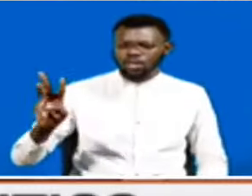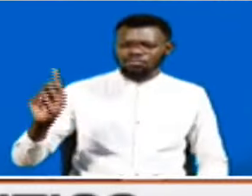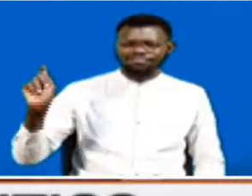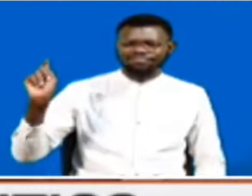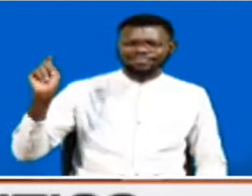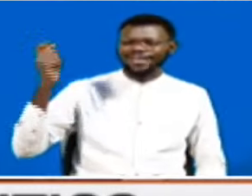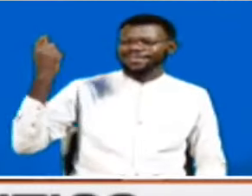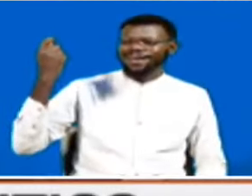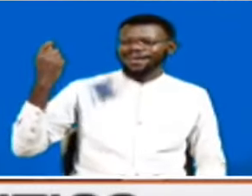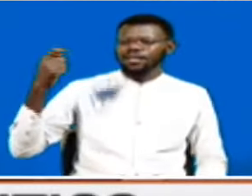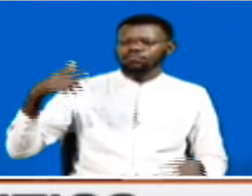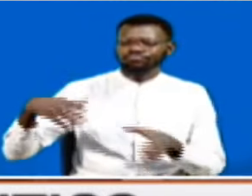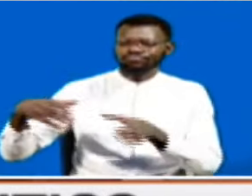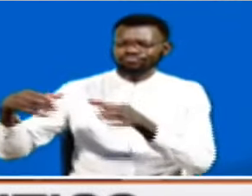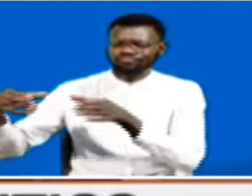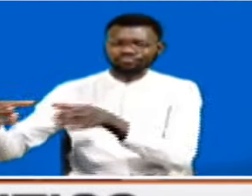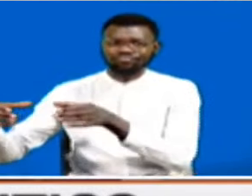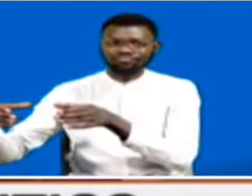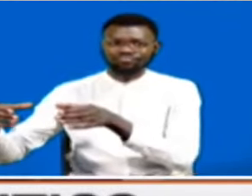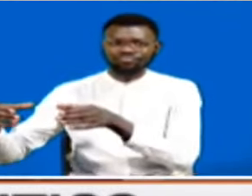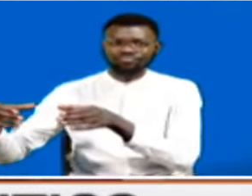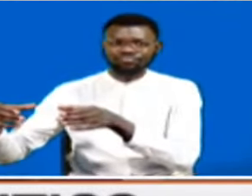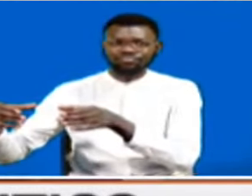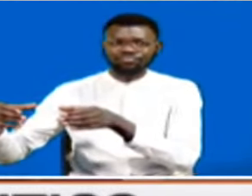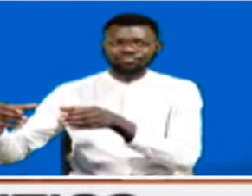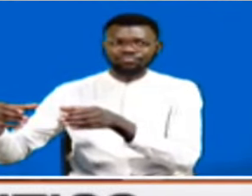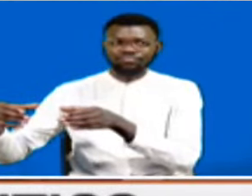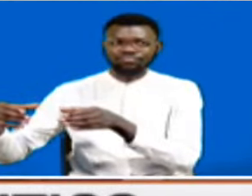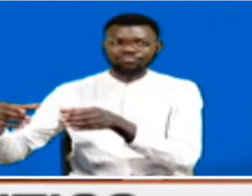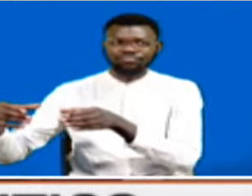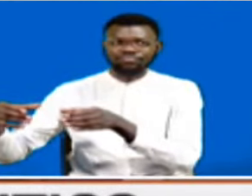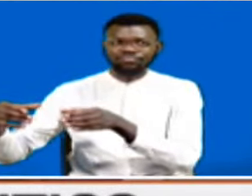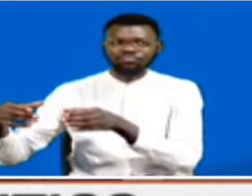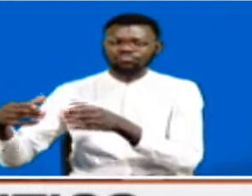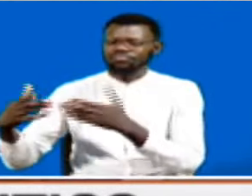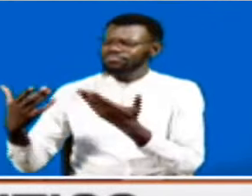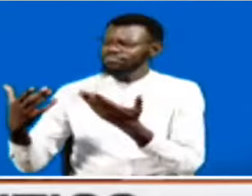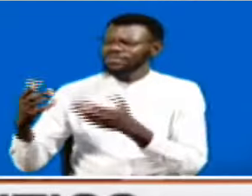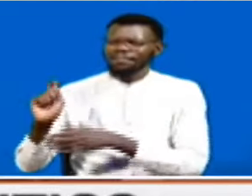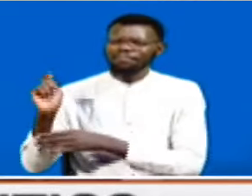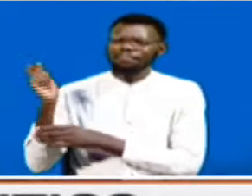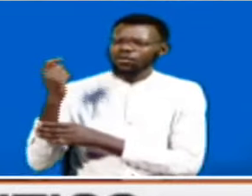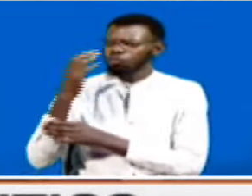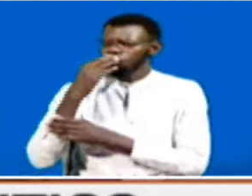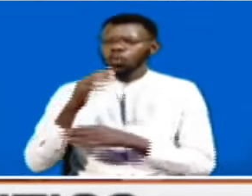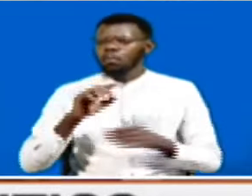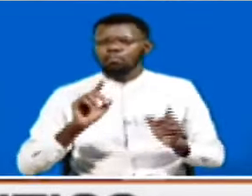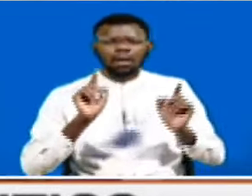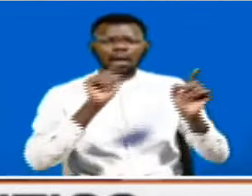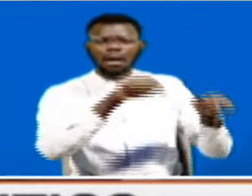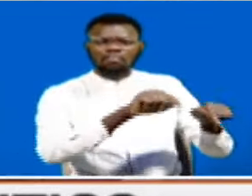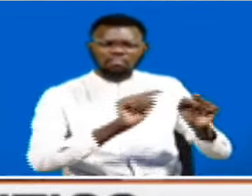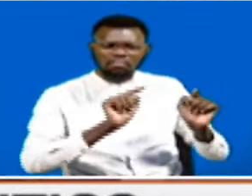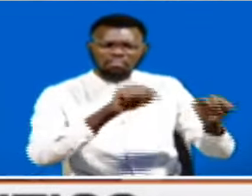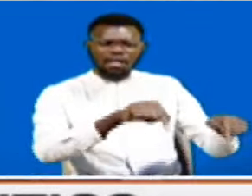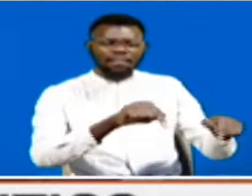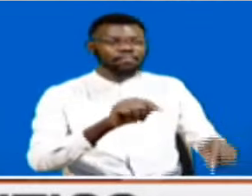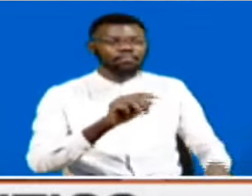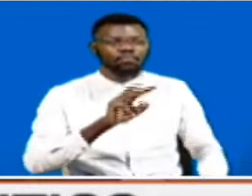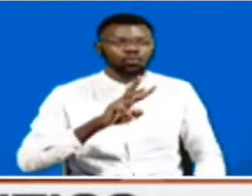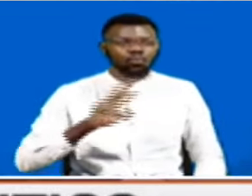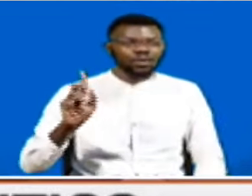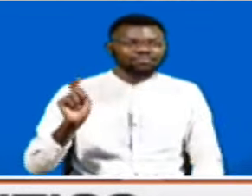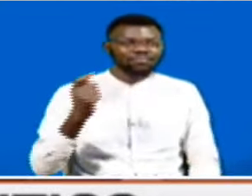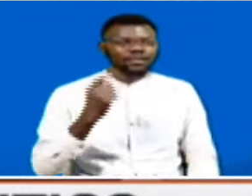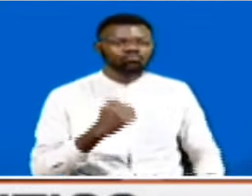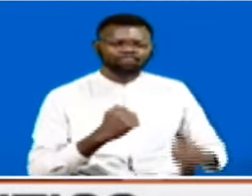view of Western Kenyan block, especially with the inroads made by the president? Is it still your stronghold, or he managed